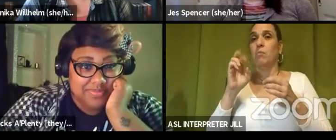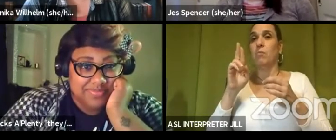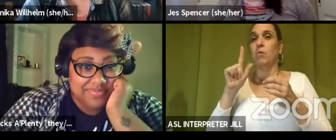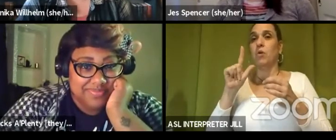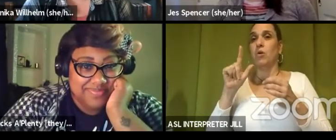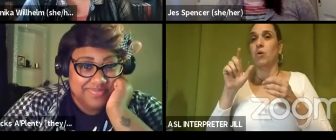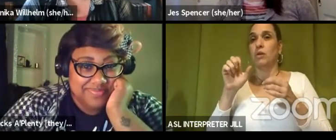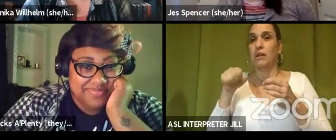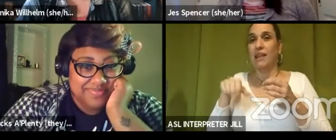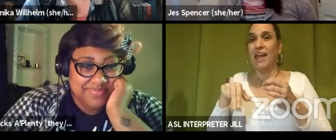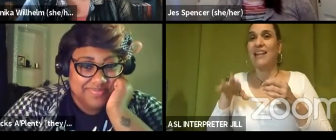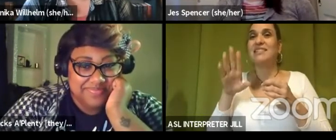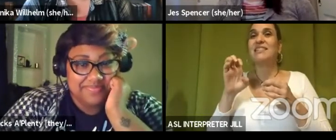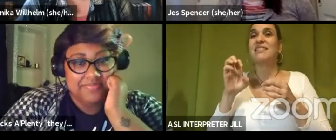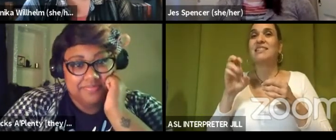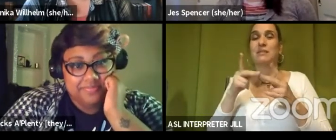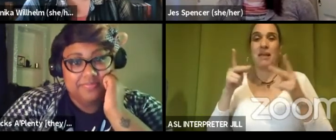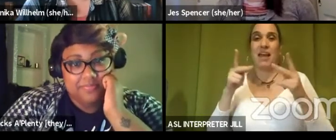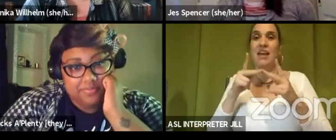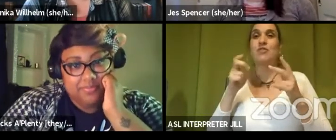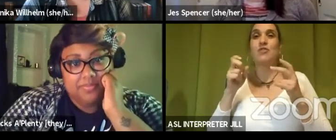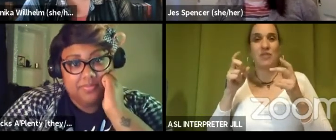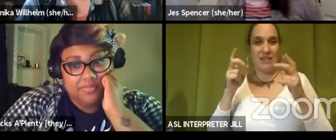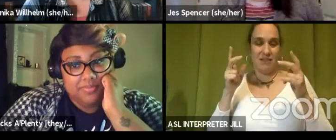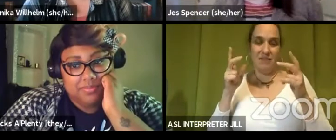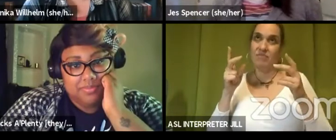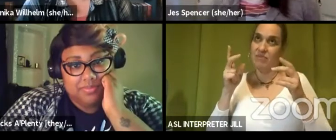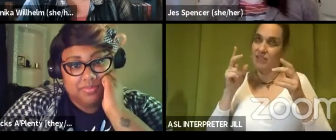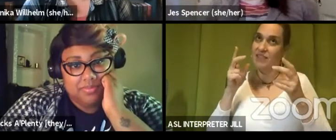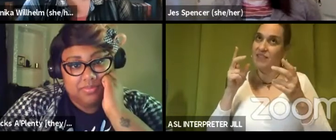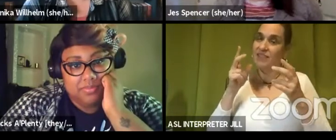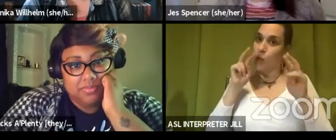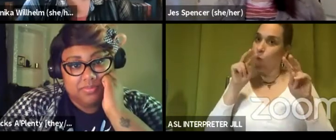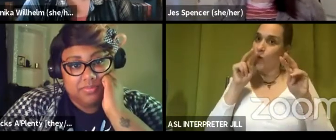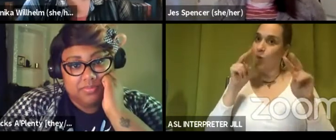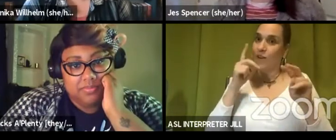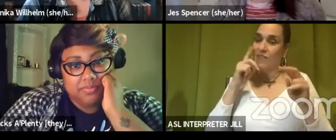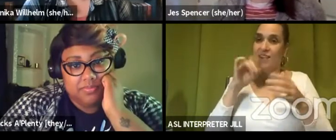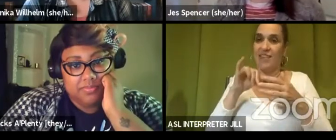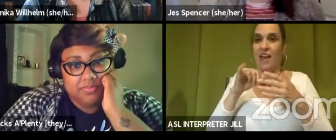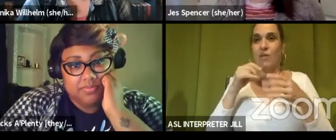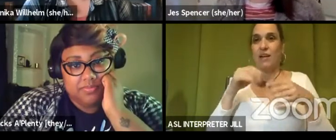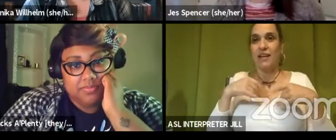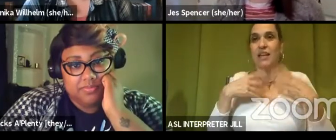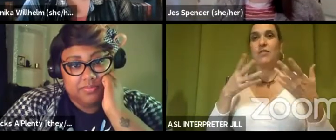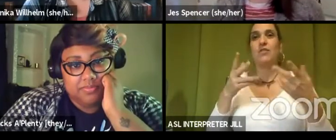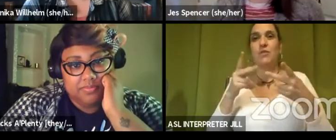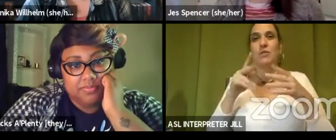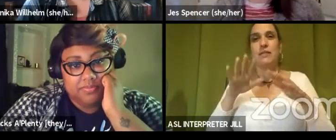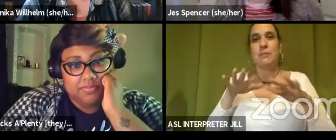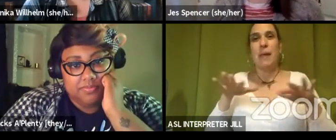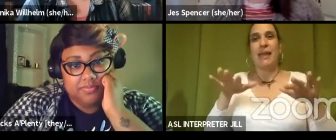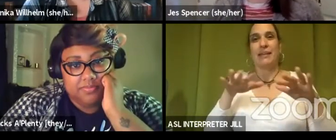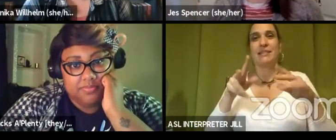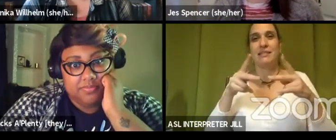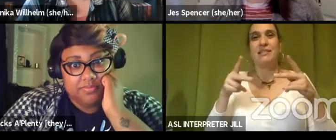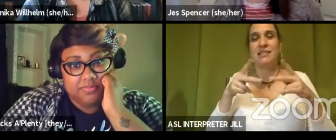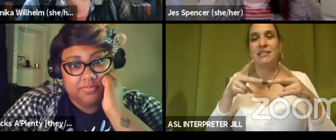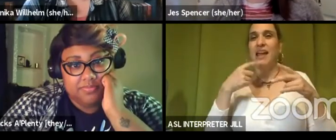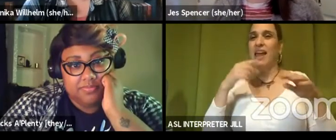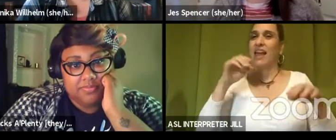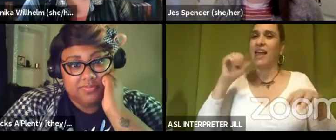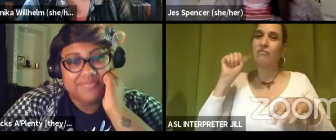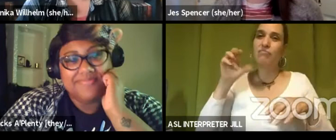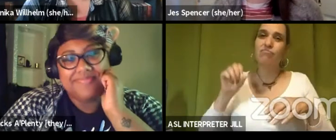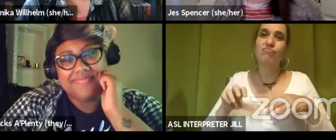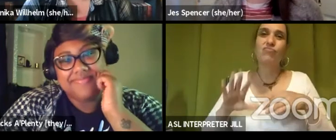keep your eyes out for, that is opening back up. So also giving space for y'all to shout out what you want to shout out, your children